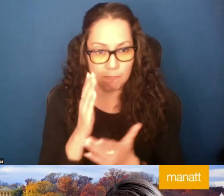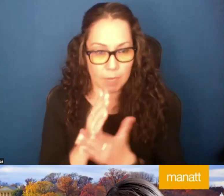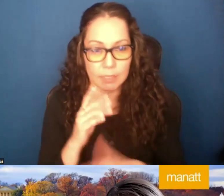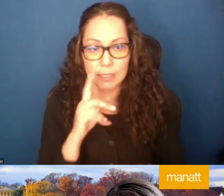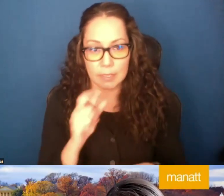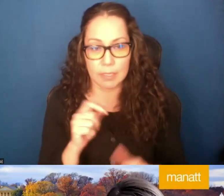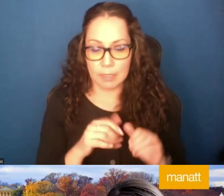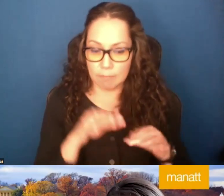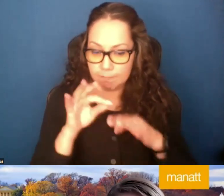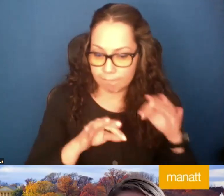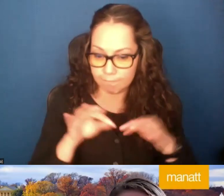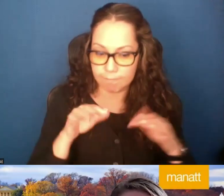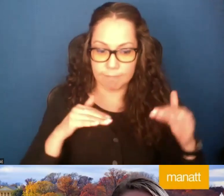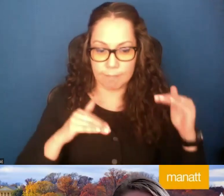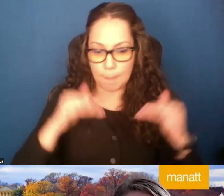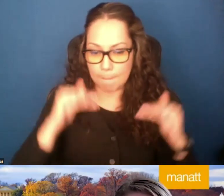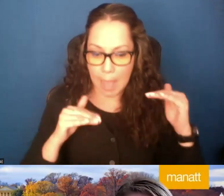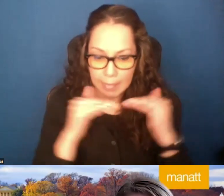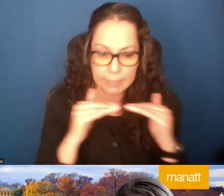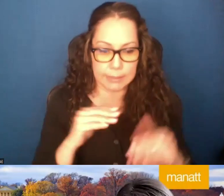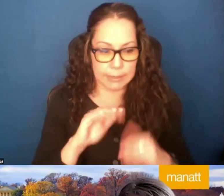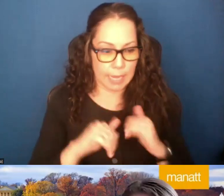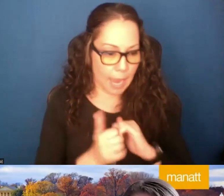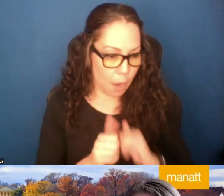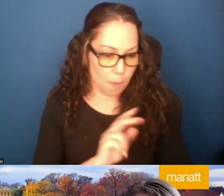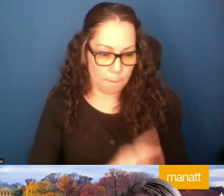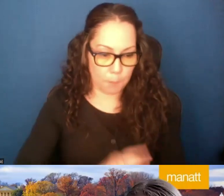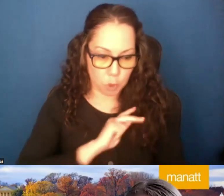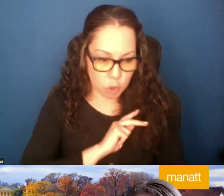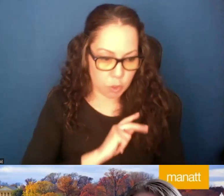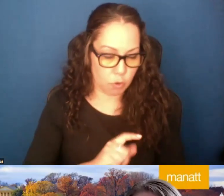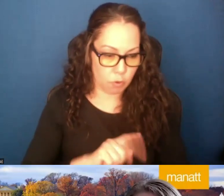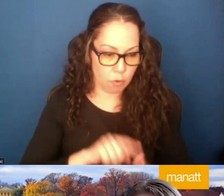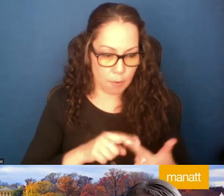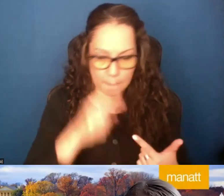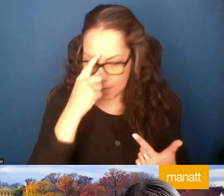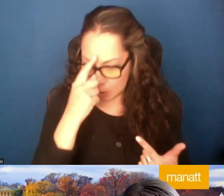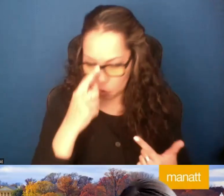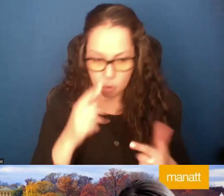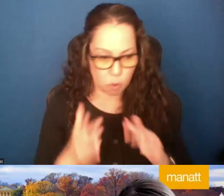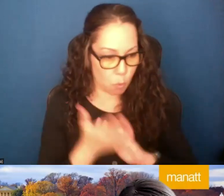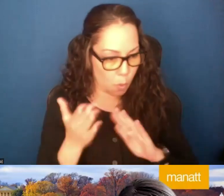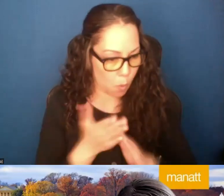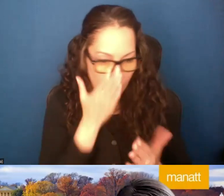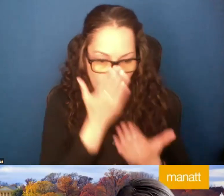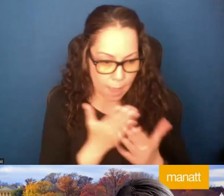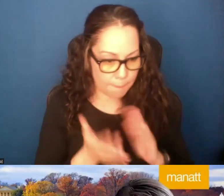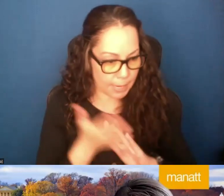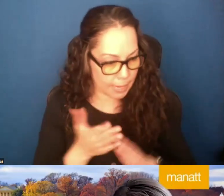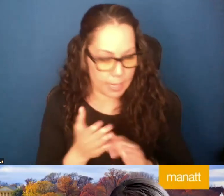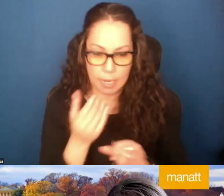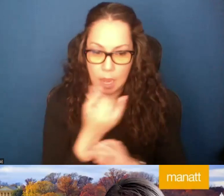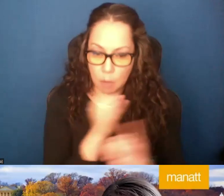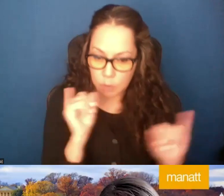the personal mental well-being and autonomy of